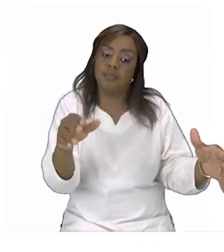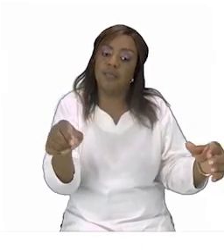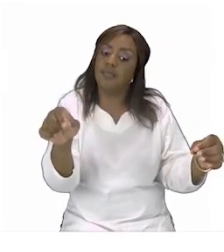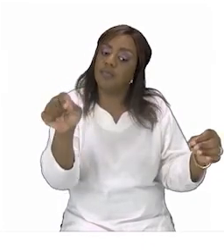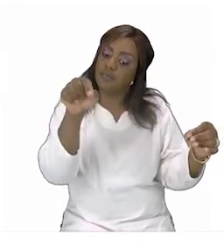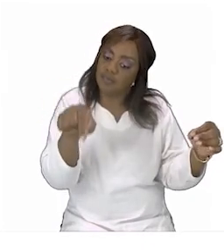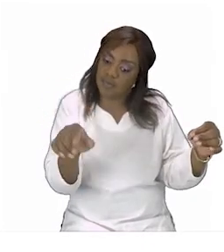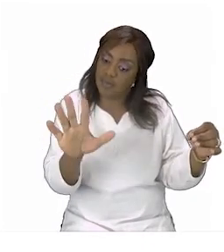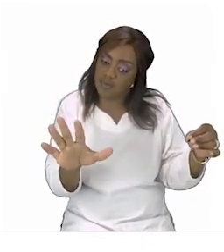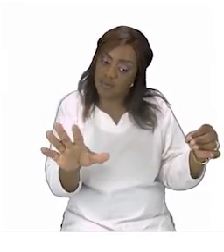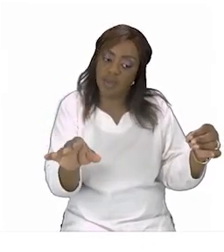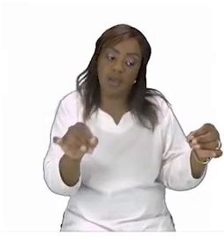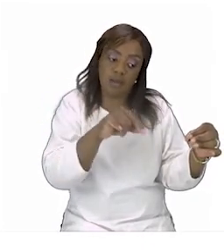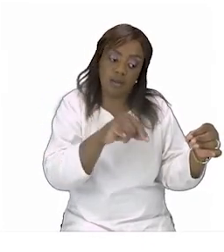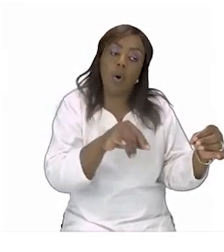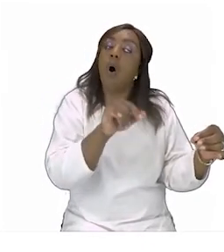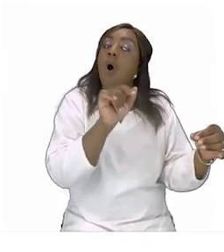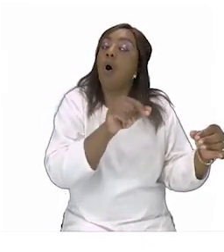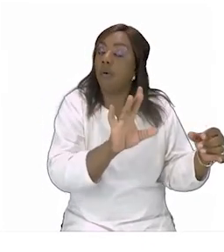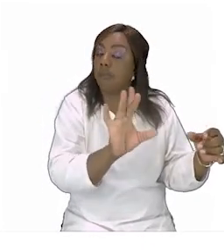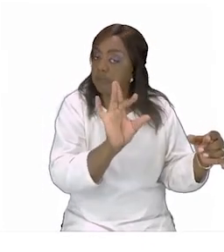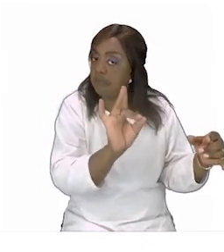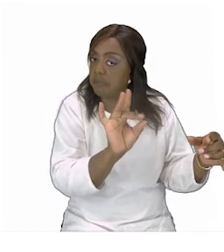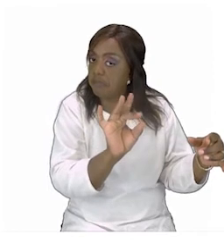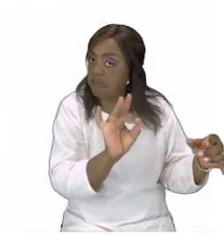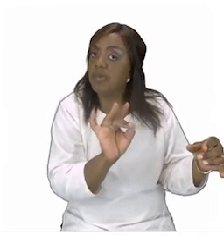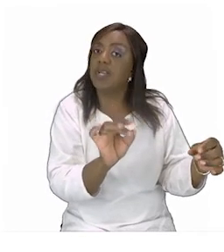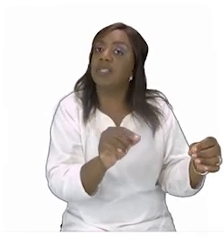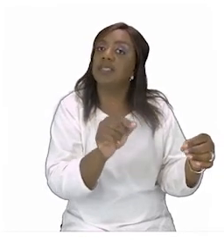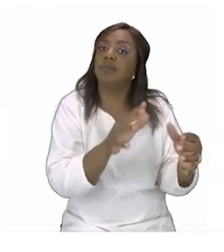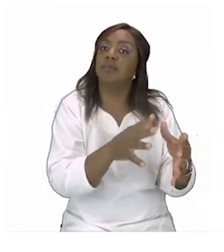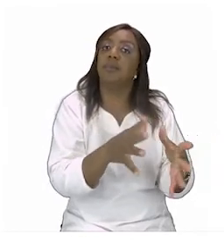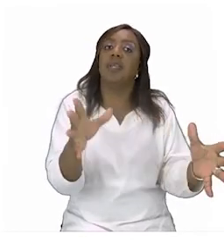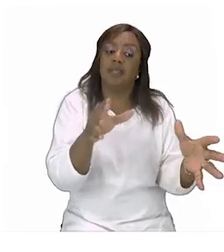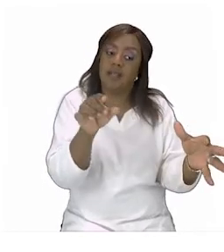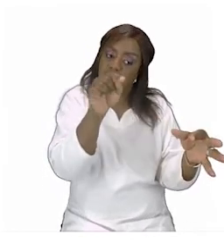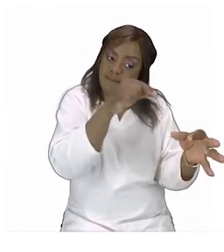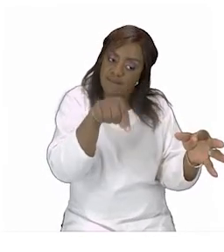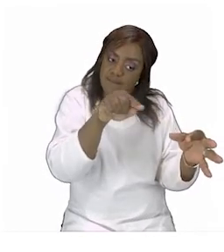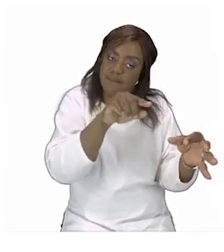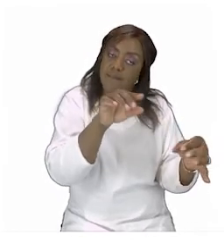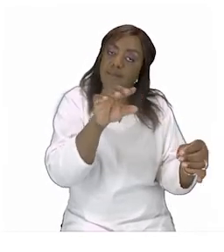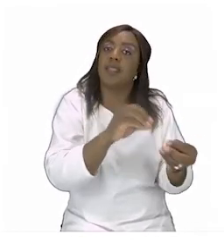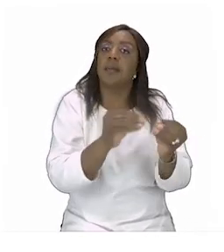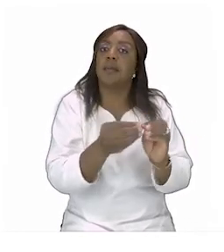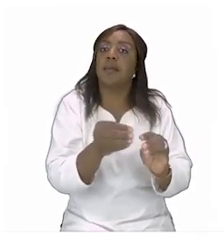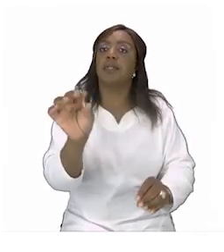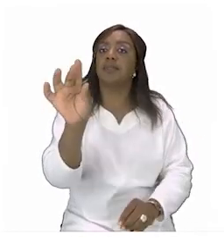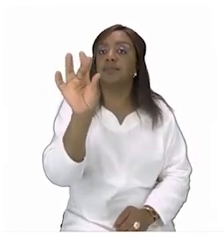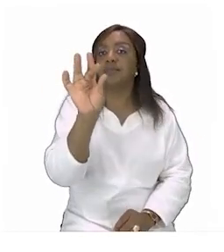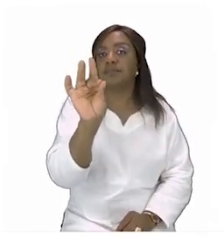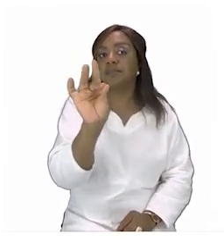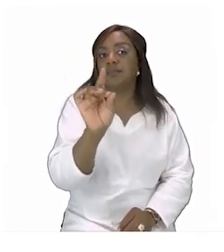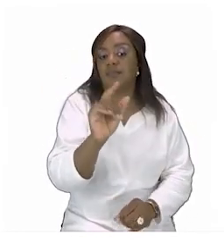Well done, grade 2s. It is 8. The rest of them you can do by